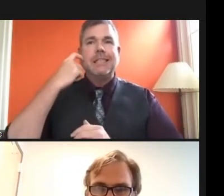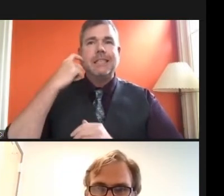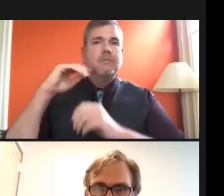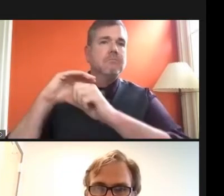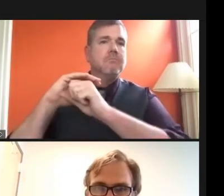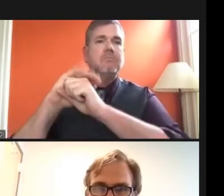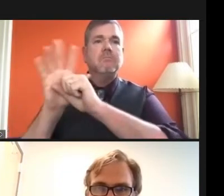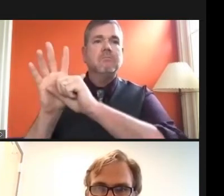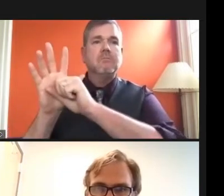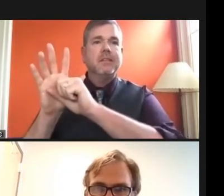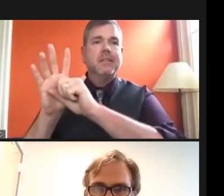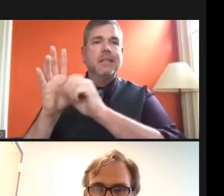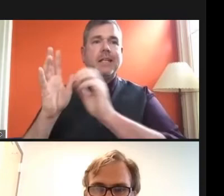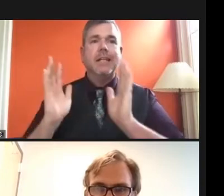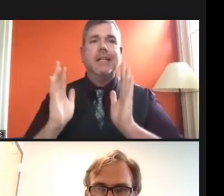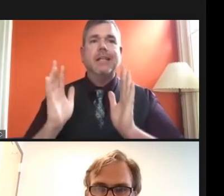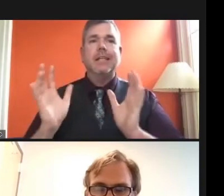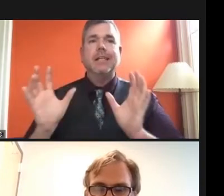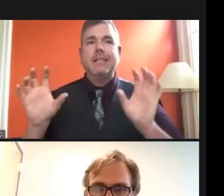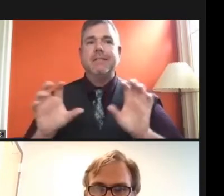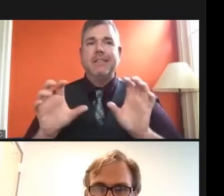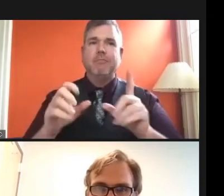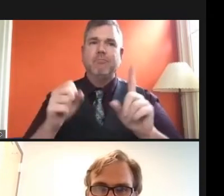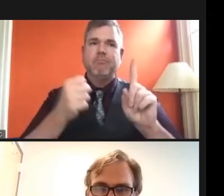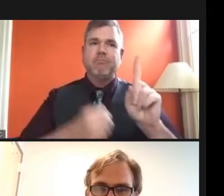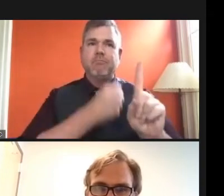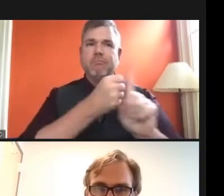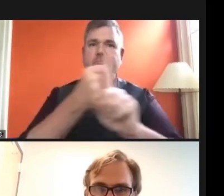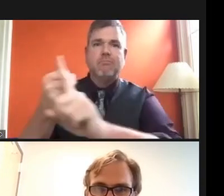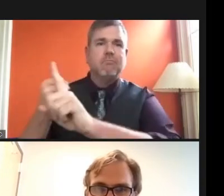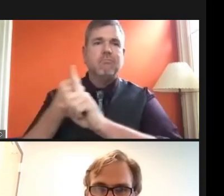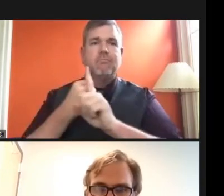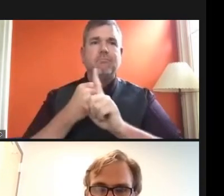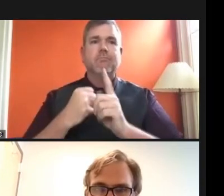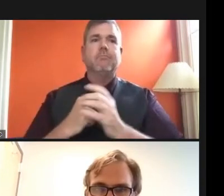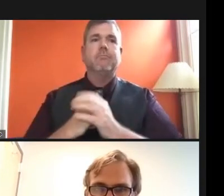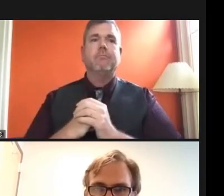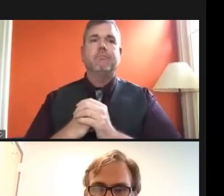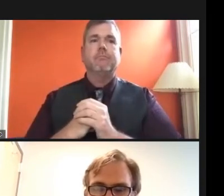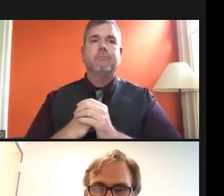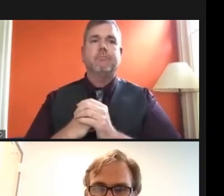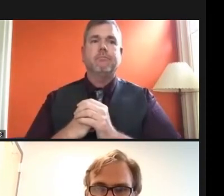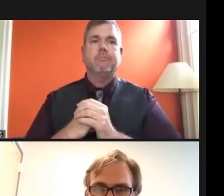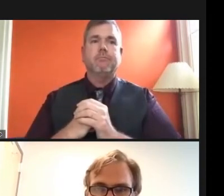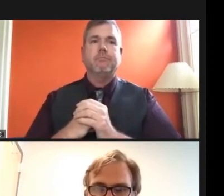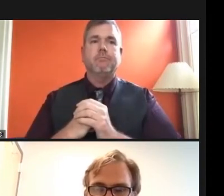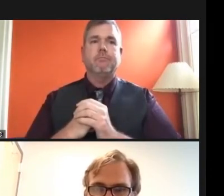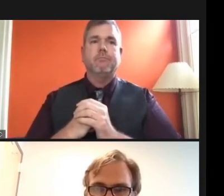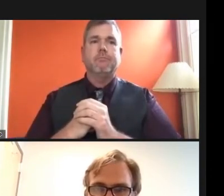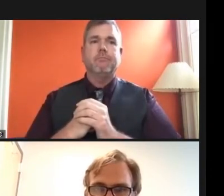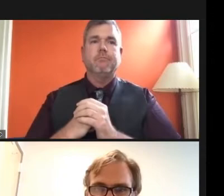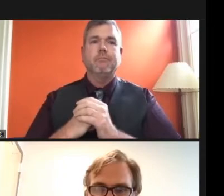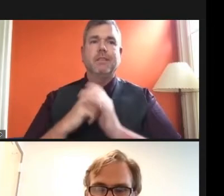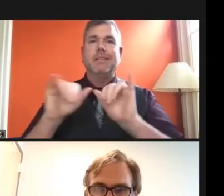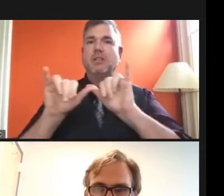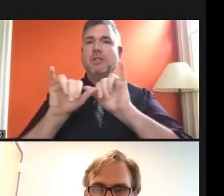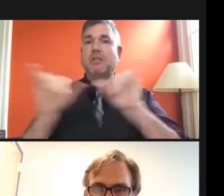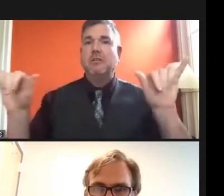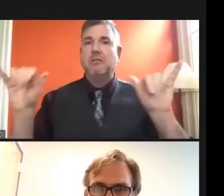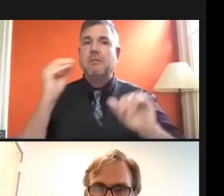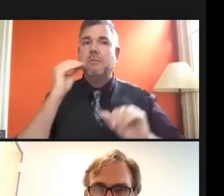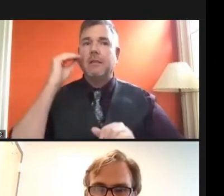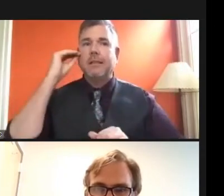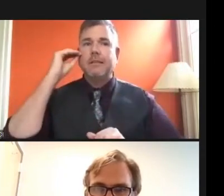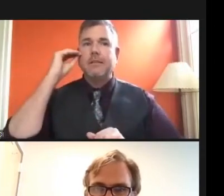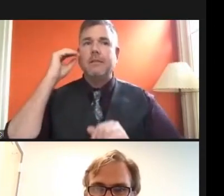as touch on a number of questions submitted by you, our viewers. Before I begin, I want to remind you that you can find the